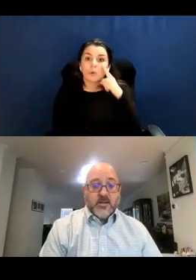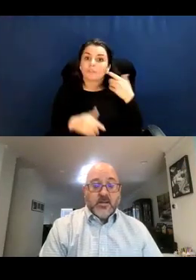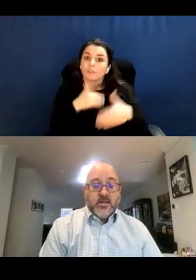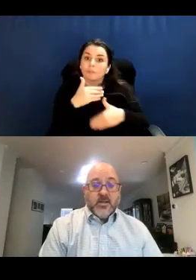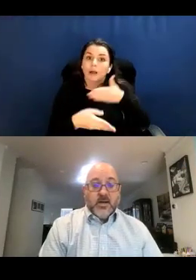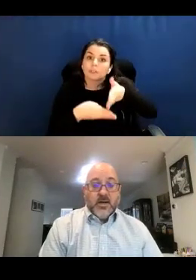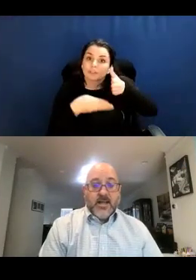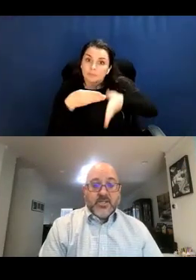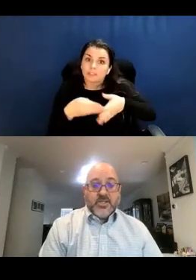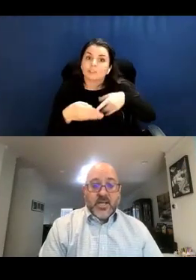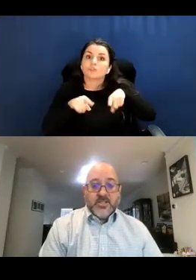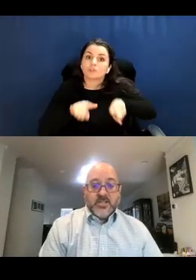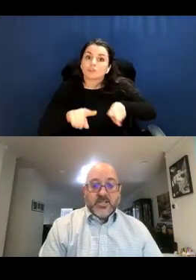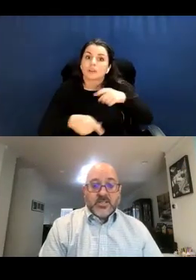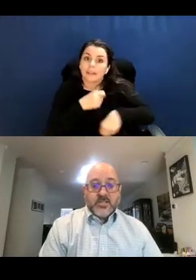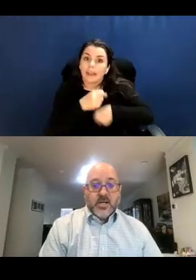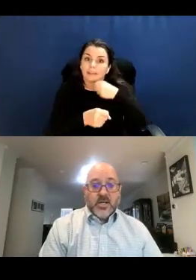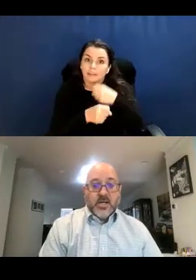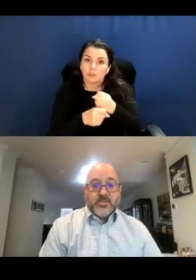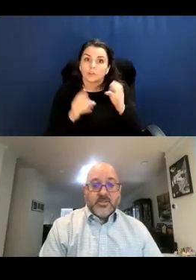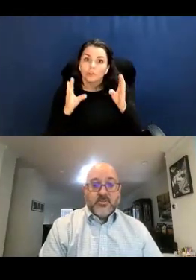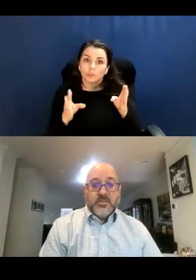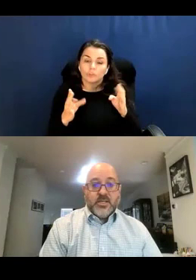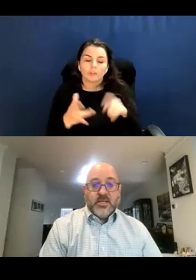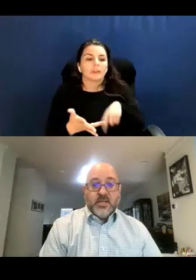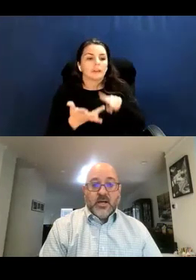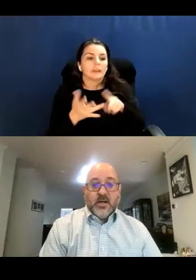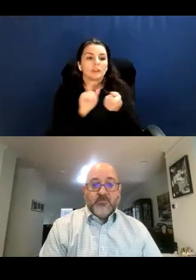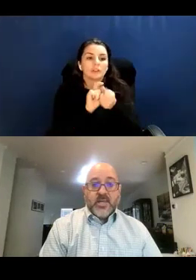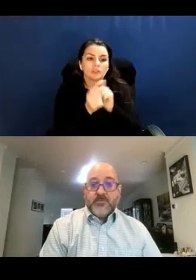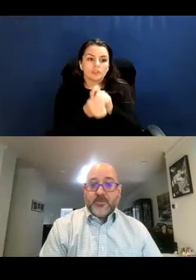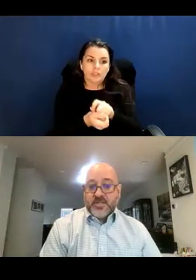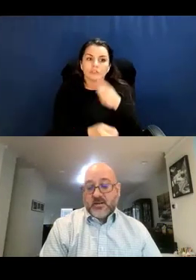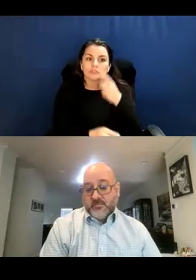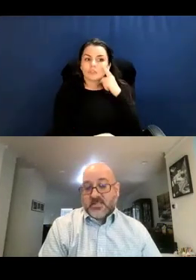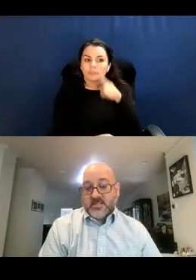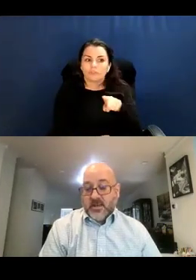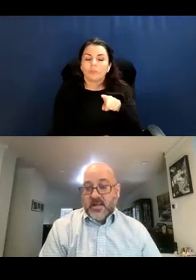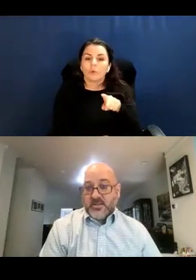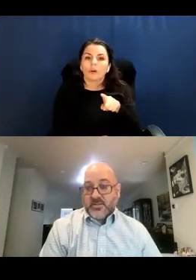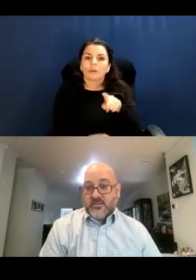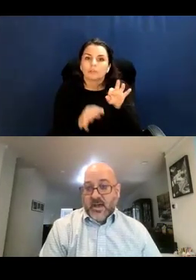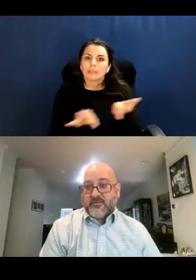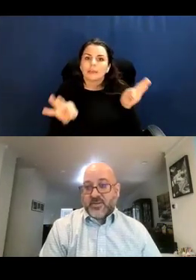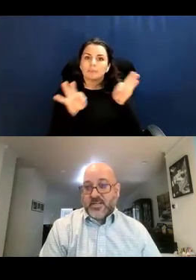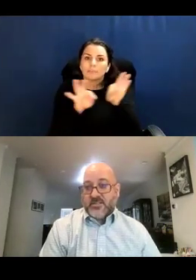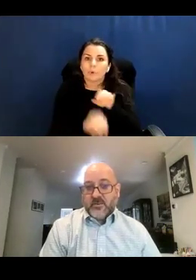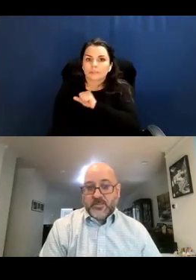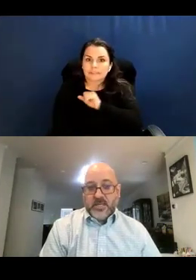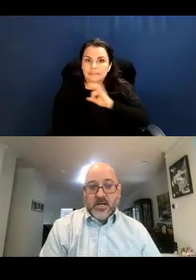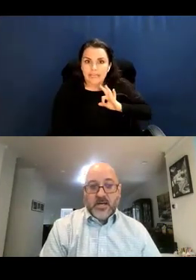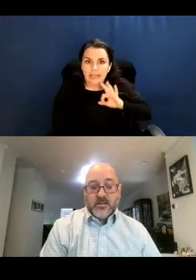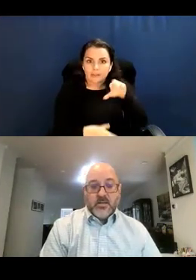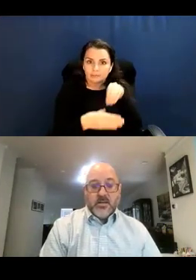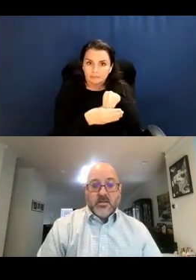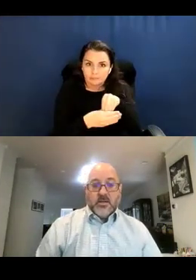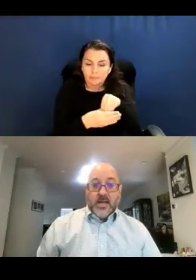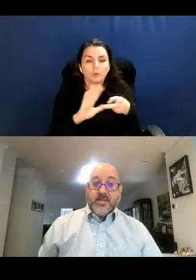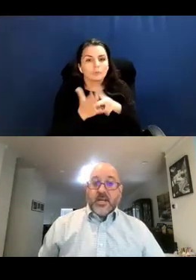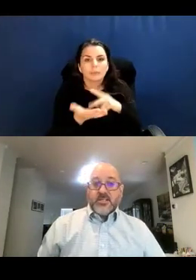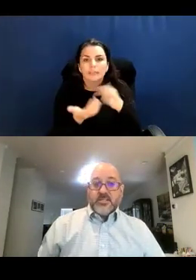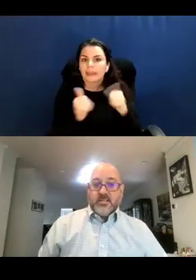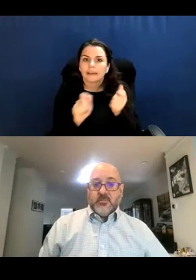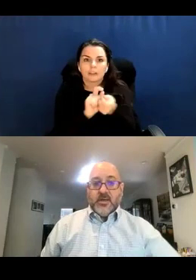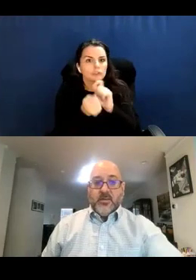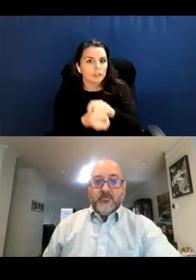year, any changes to the key personnel, basically any effort changes for the PI,